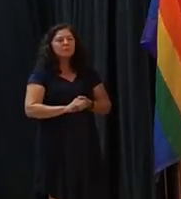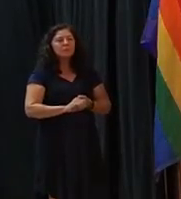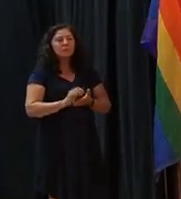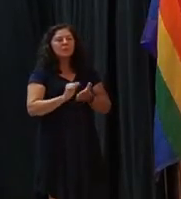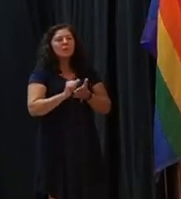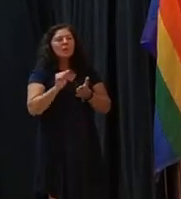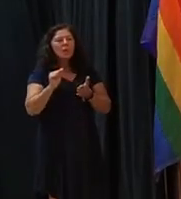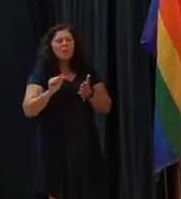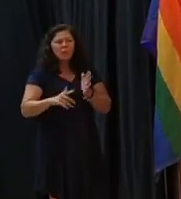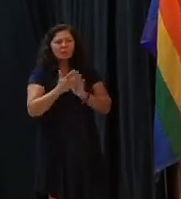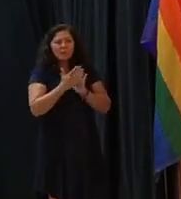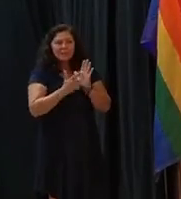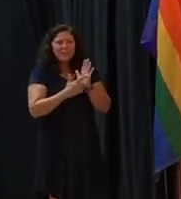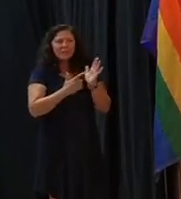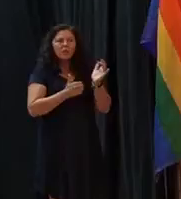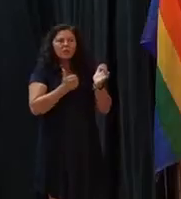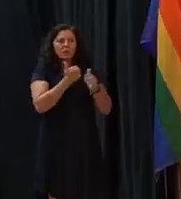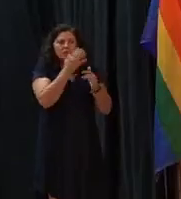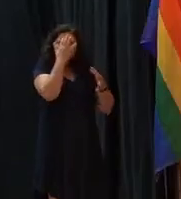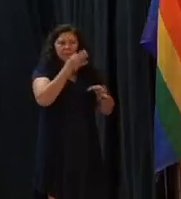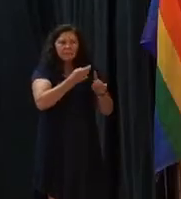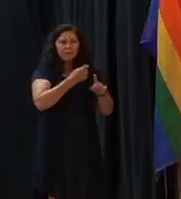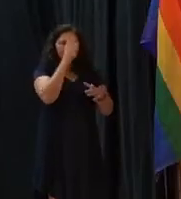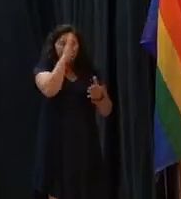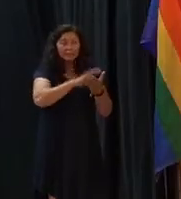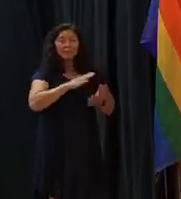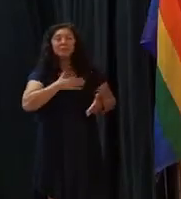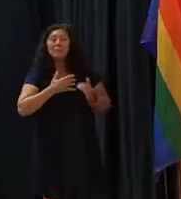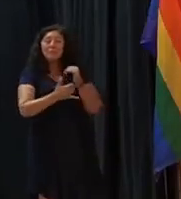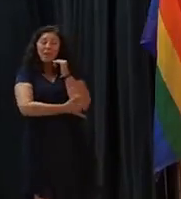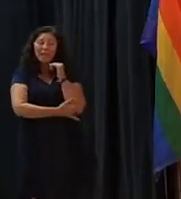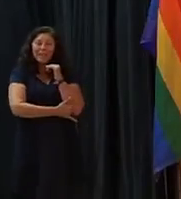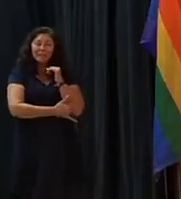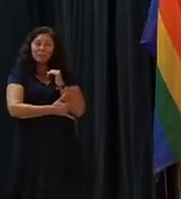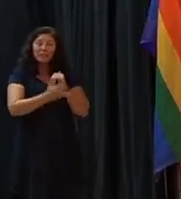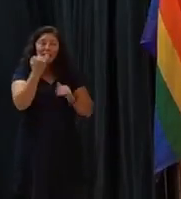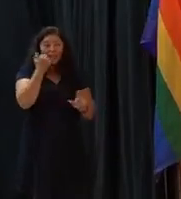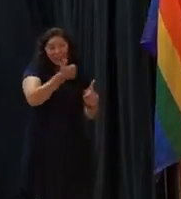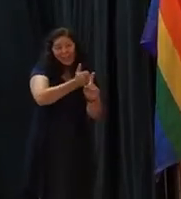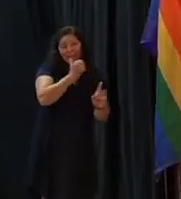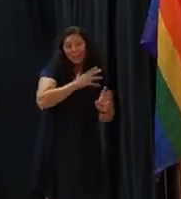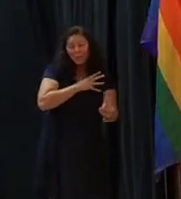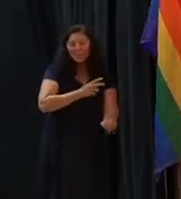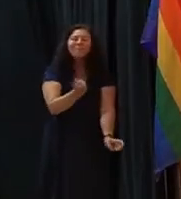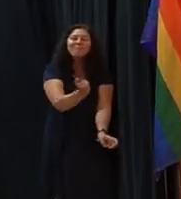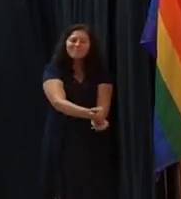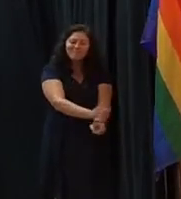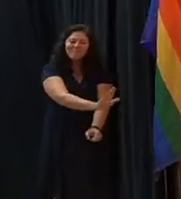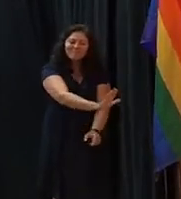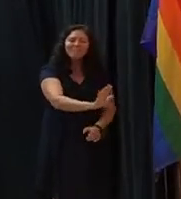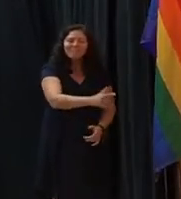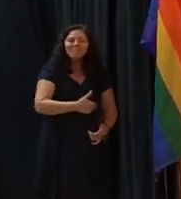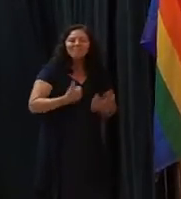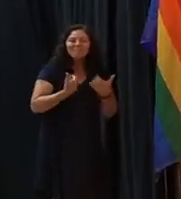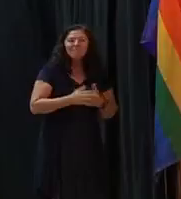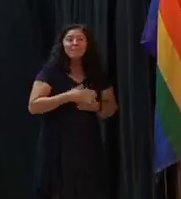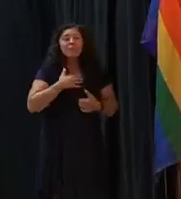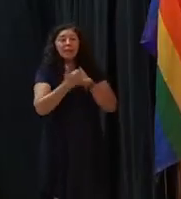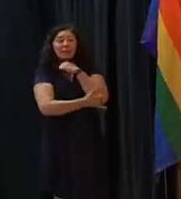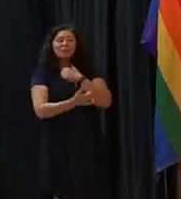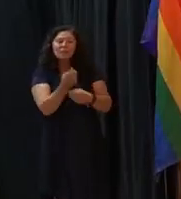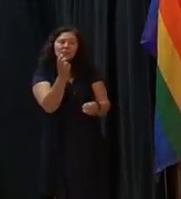the husband. My country is still very difficult to be a woman. Okay? My country is difficult to